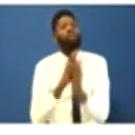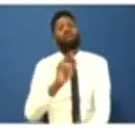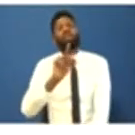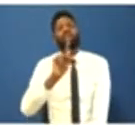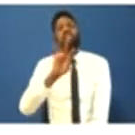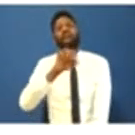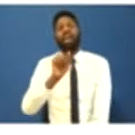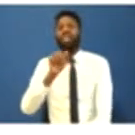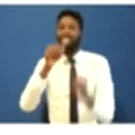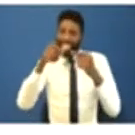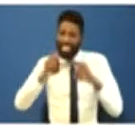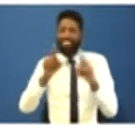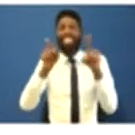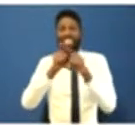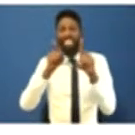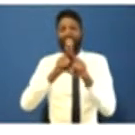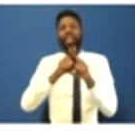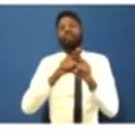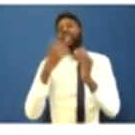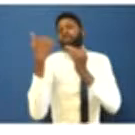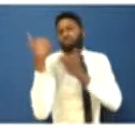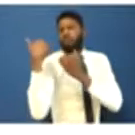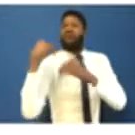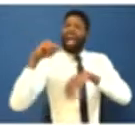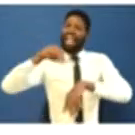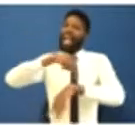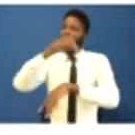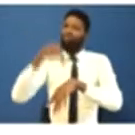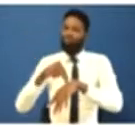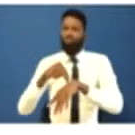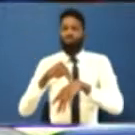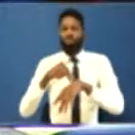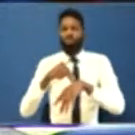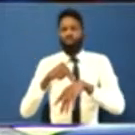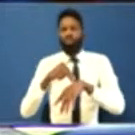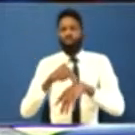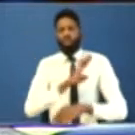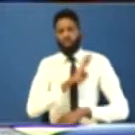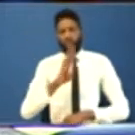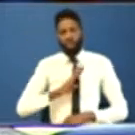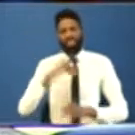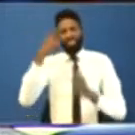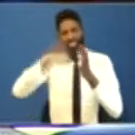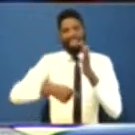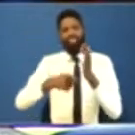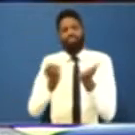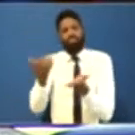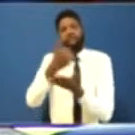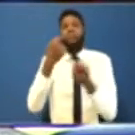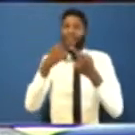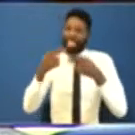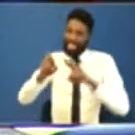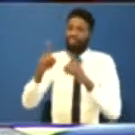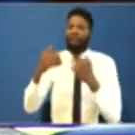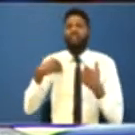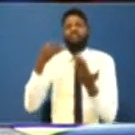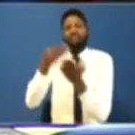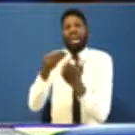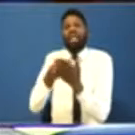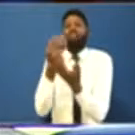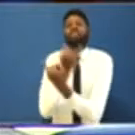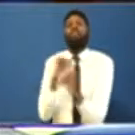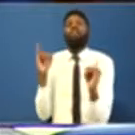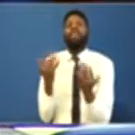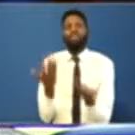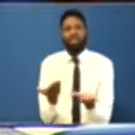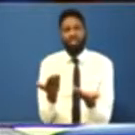authority which is the mandated national body the taxman yet you have a financial autonomy as a devolve unit in the